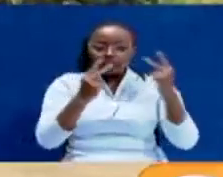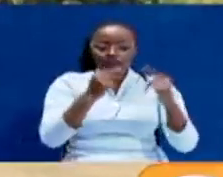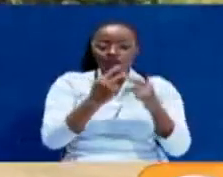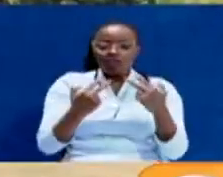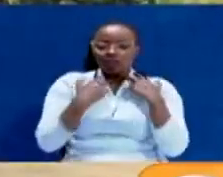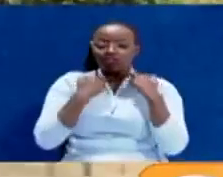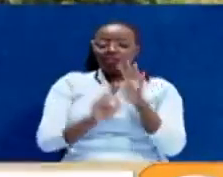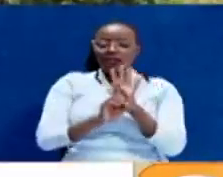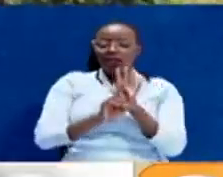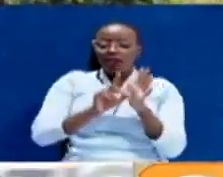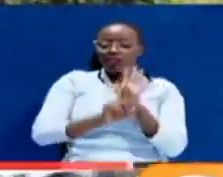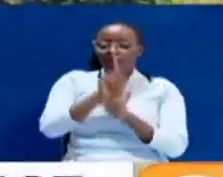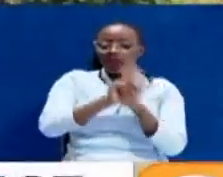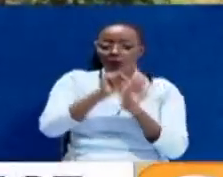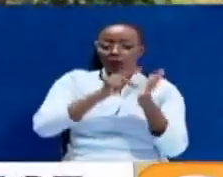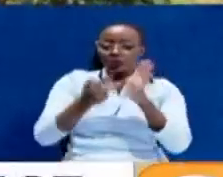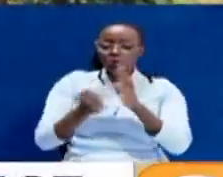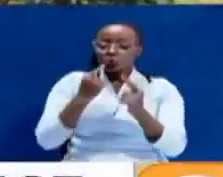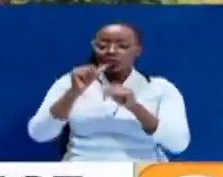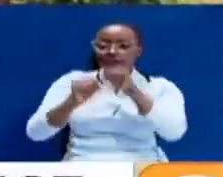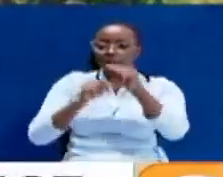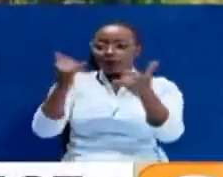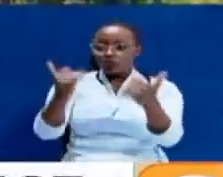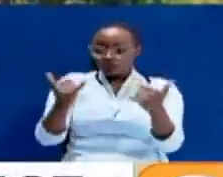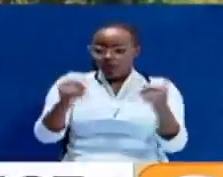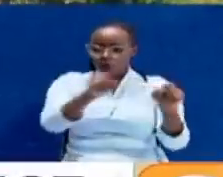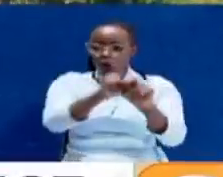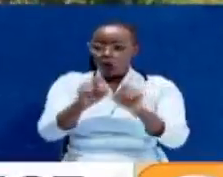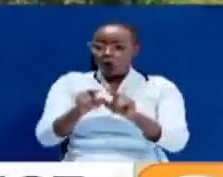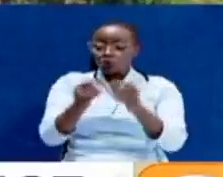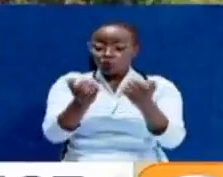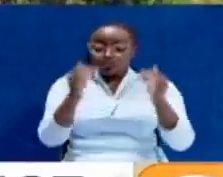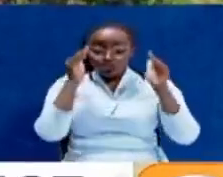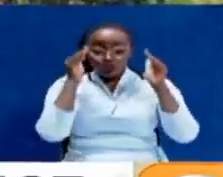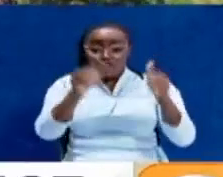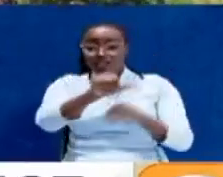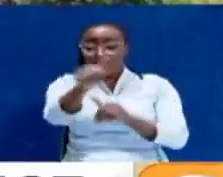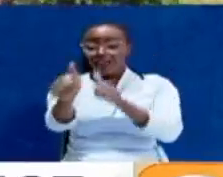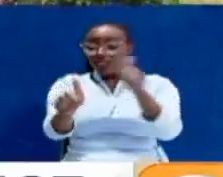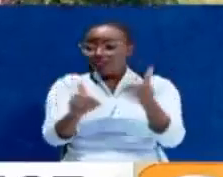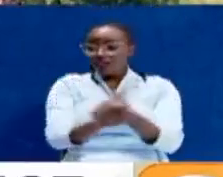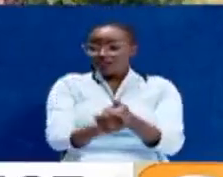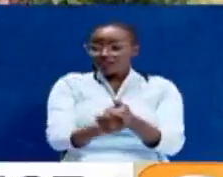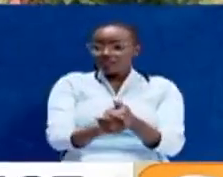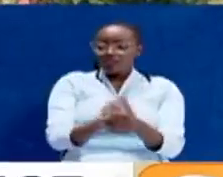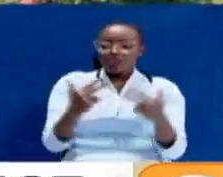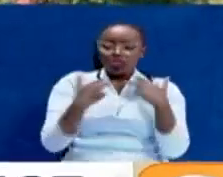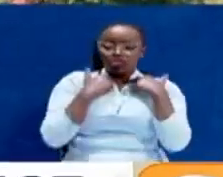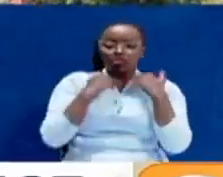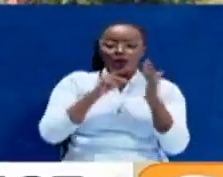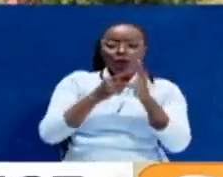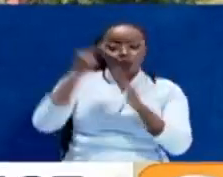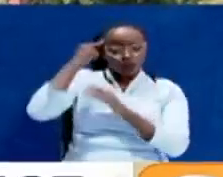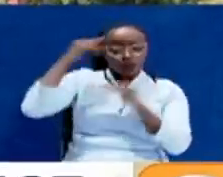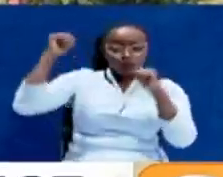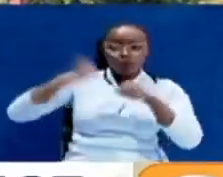toll projects we are talking about, and also also have a look of all the other envisaged projects that we think